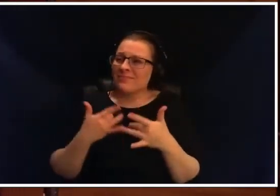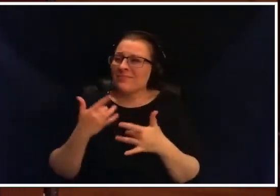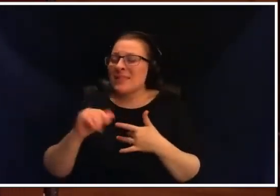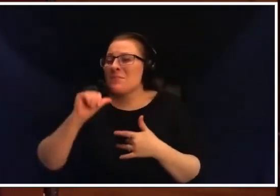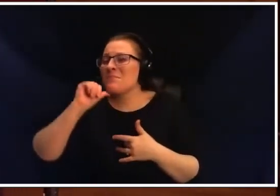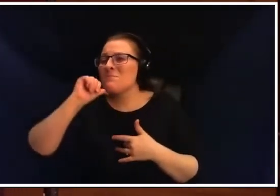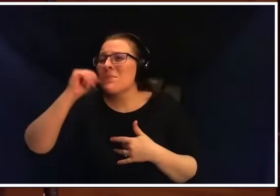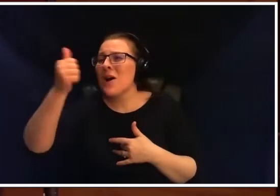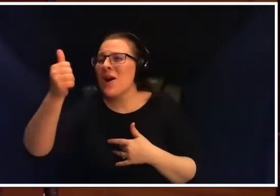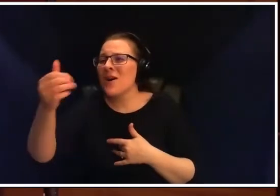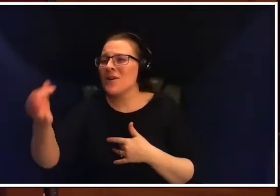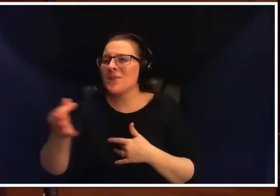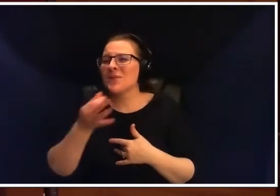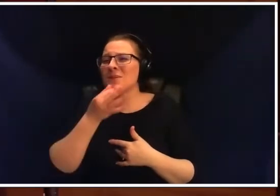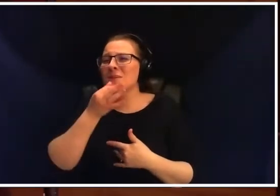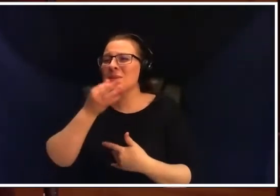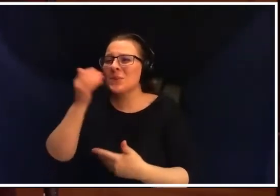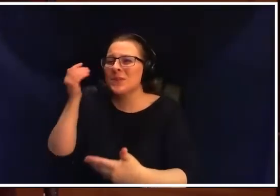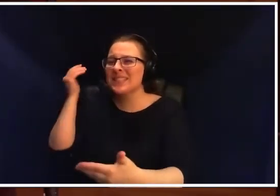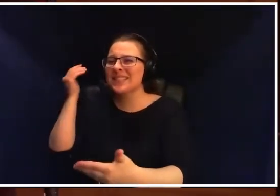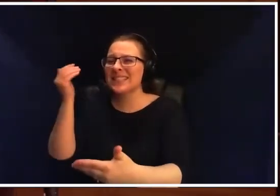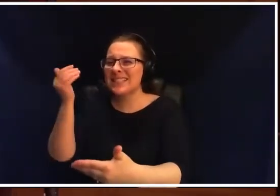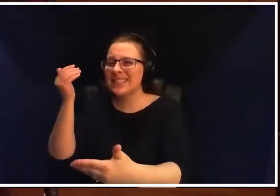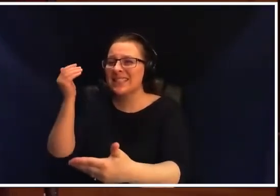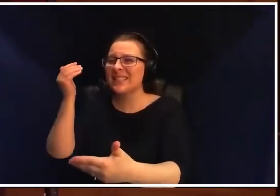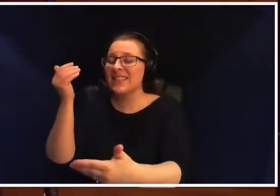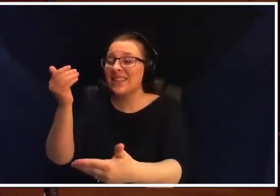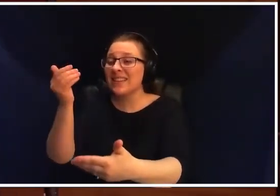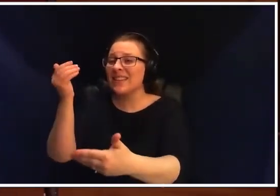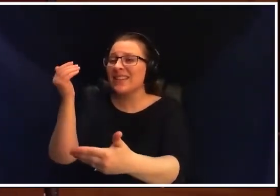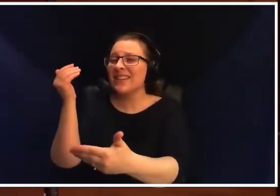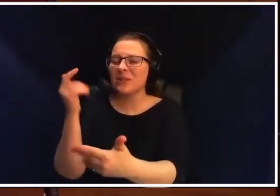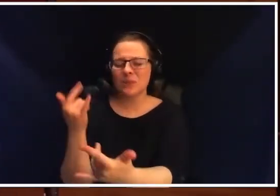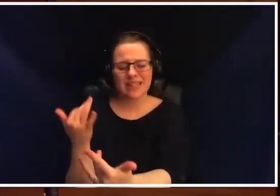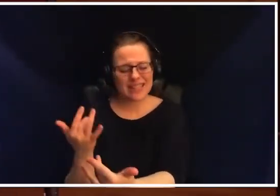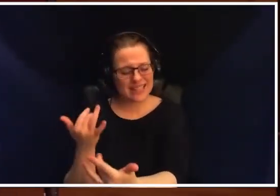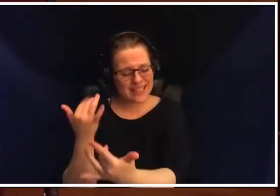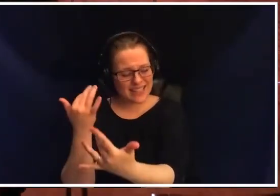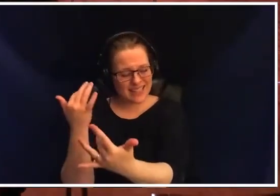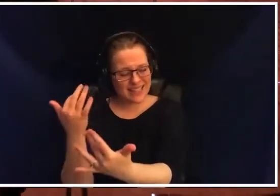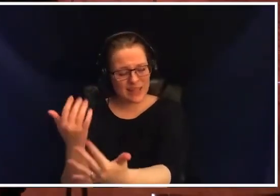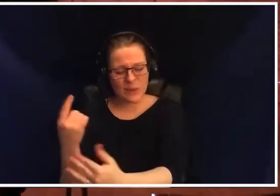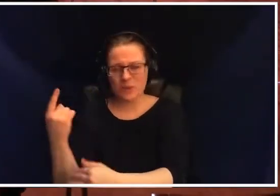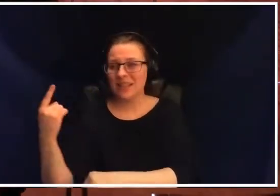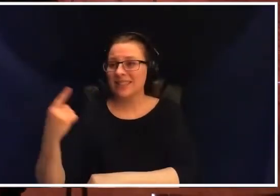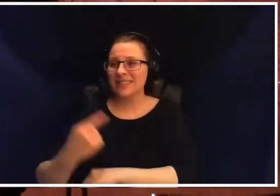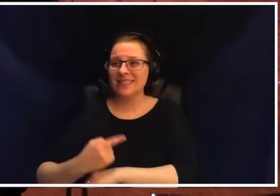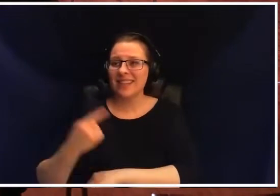Tomorrow, you're only a day away.